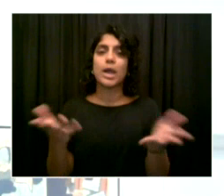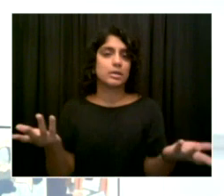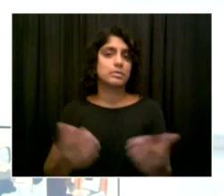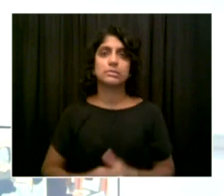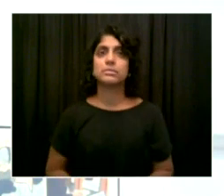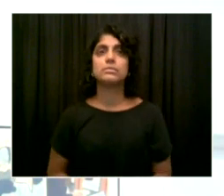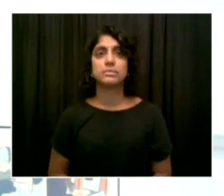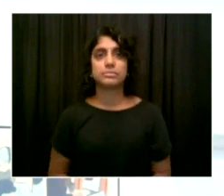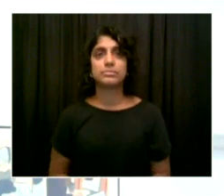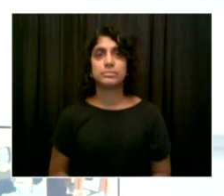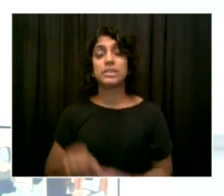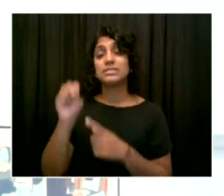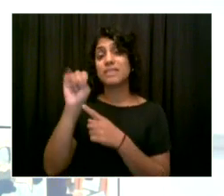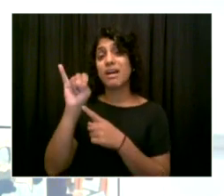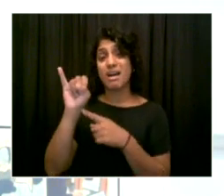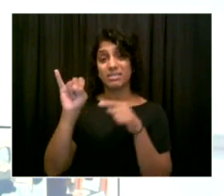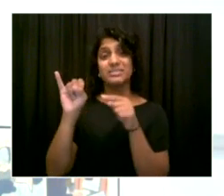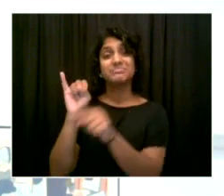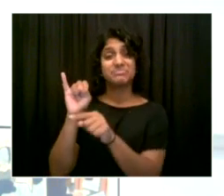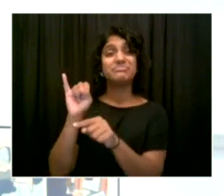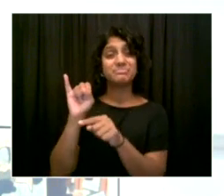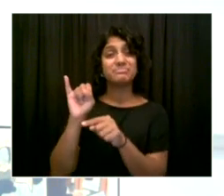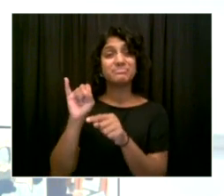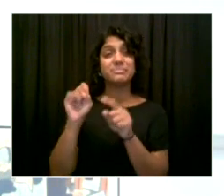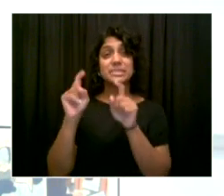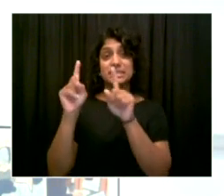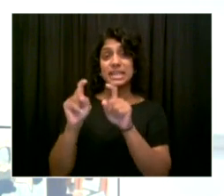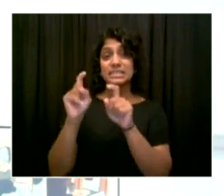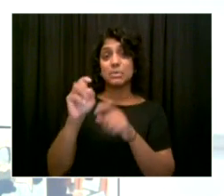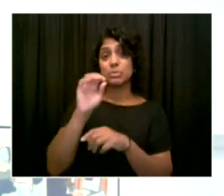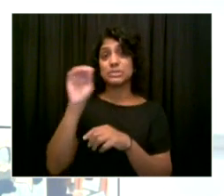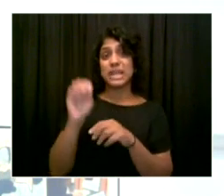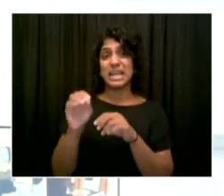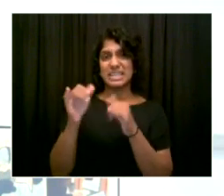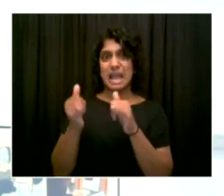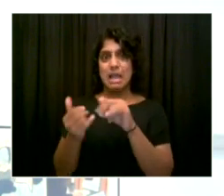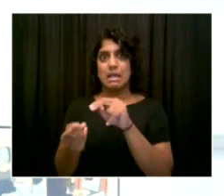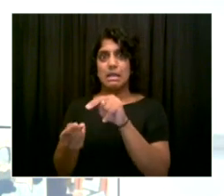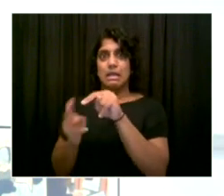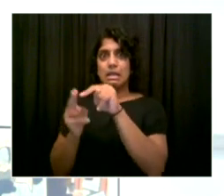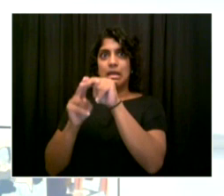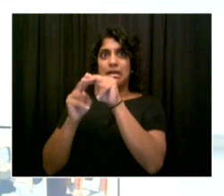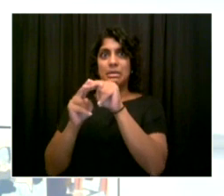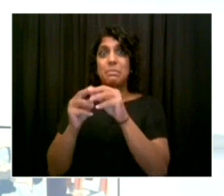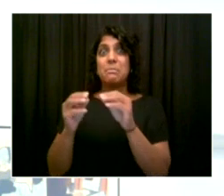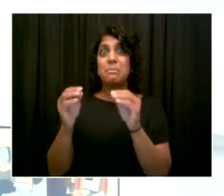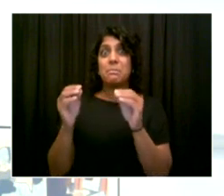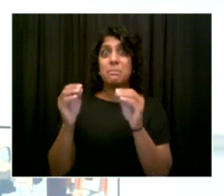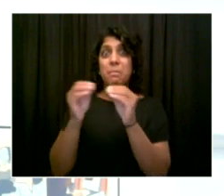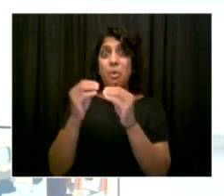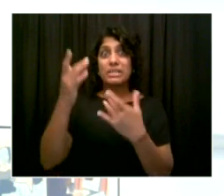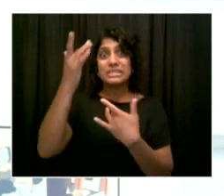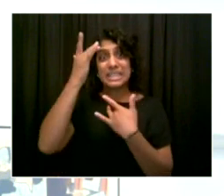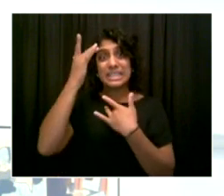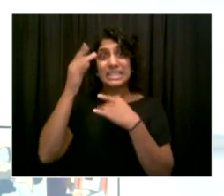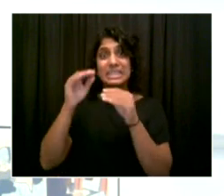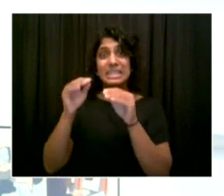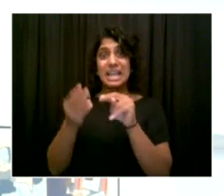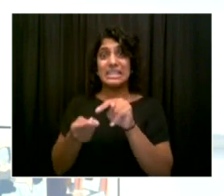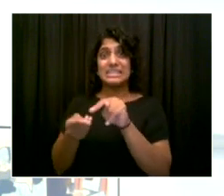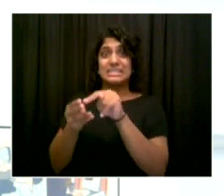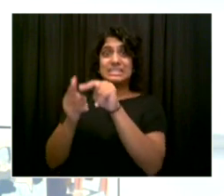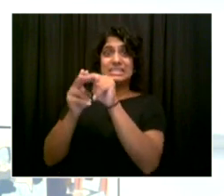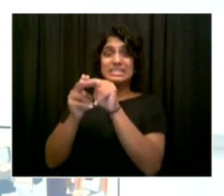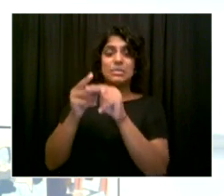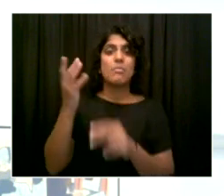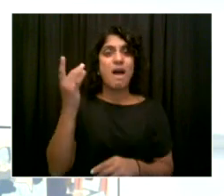the case numbers have increased in recent days and weeks. And that's because we have